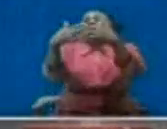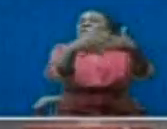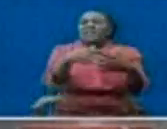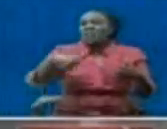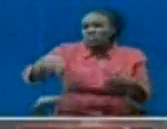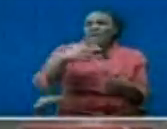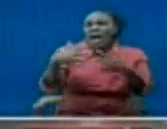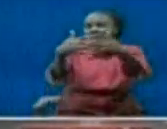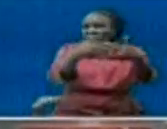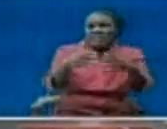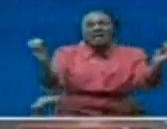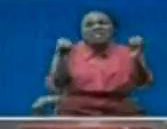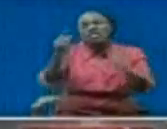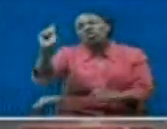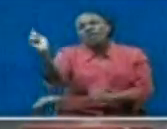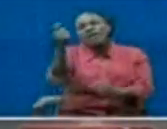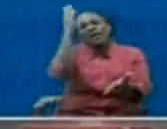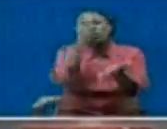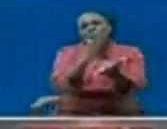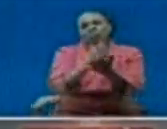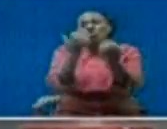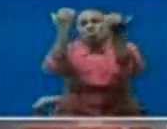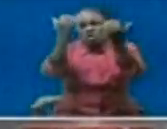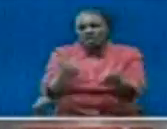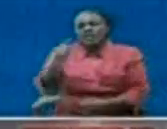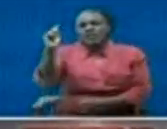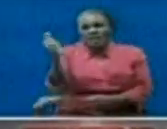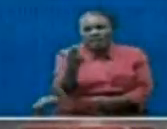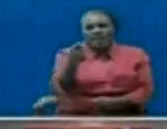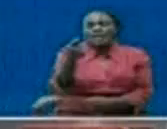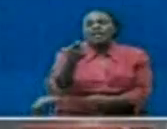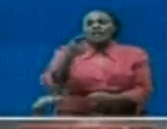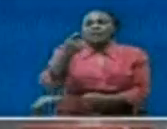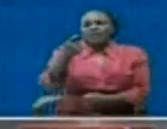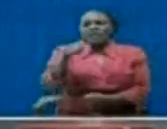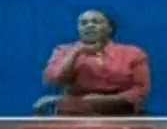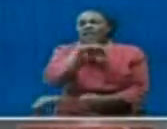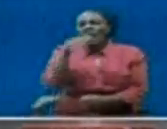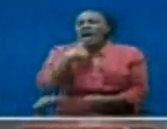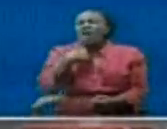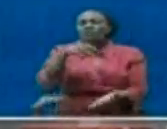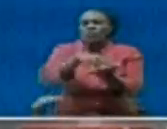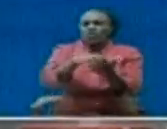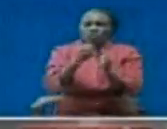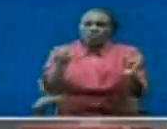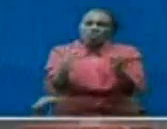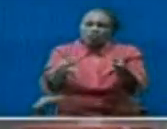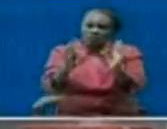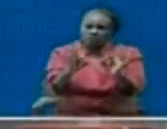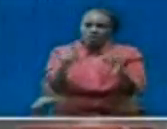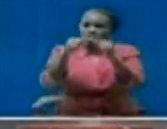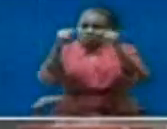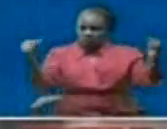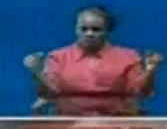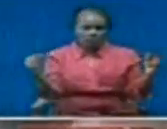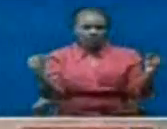are not America. We are Kenya. And we need, and Kenyans actually have this misconception that Raila doesn't have a position, although he's the official leader of the